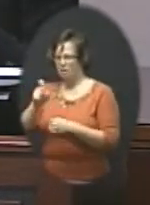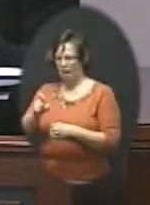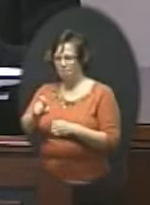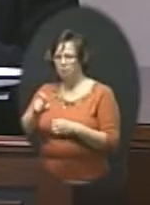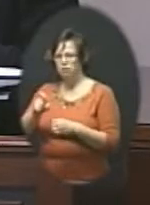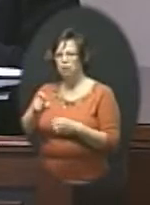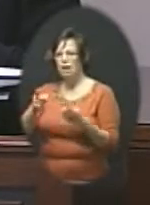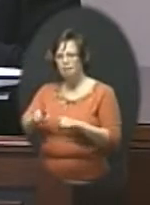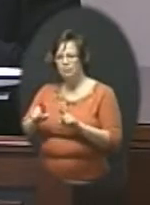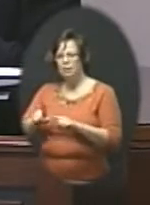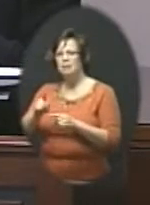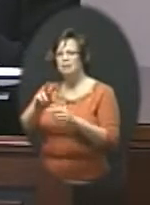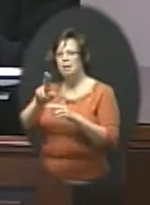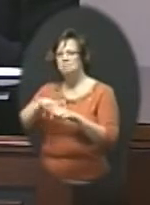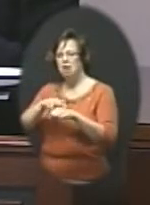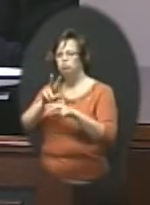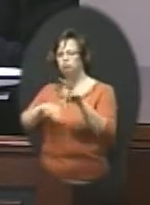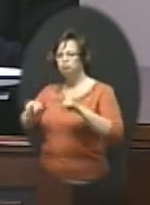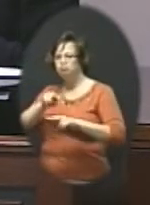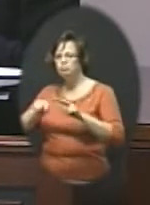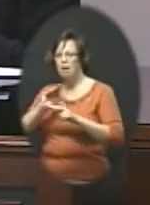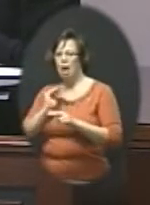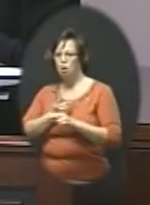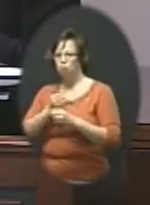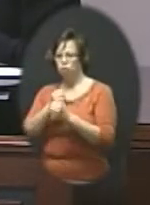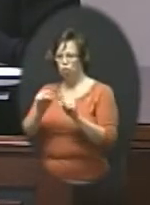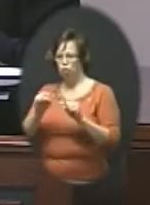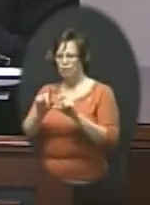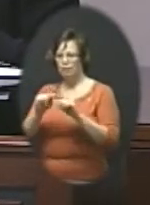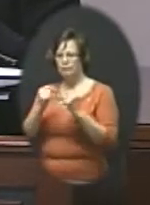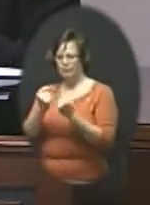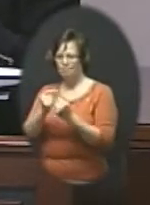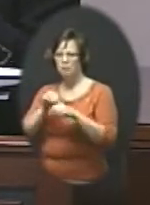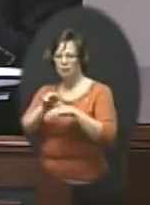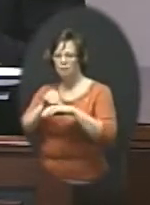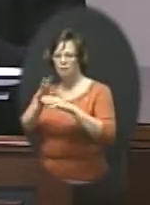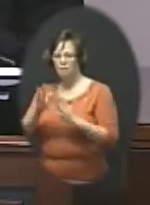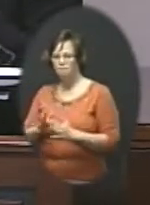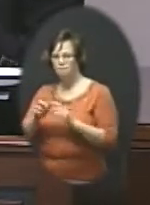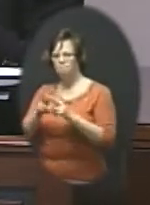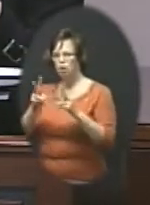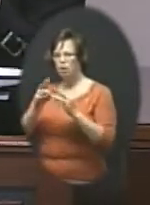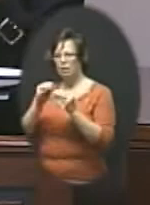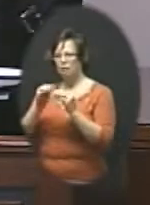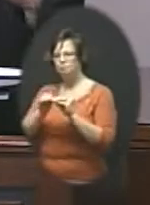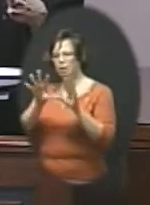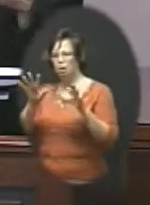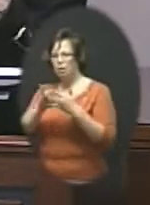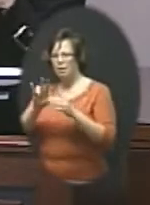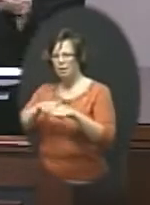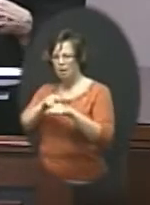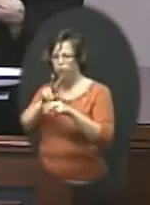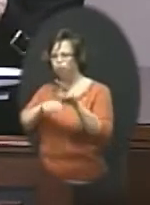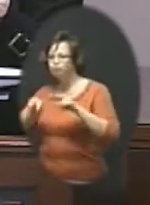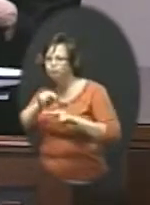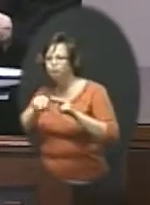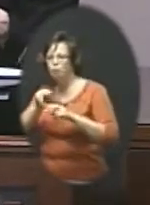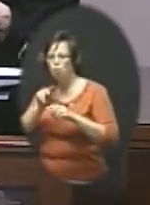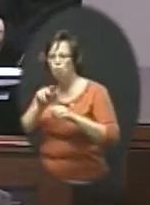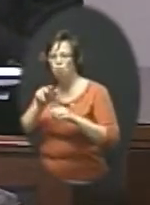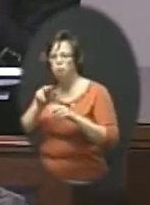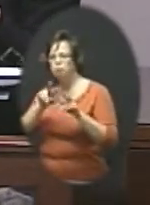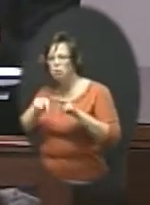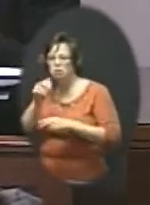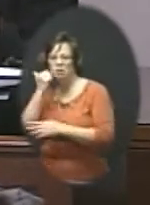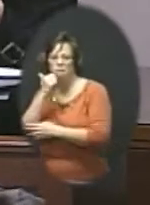natural surveillance, and our security consultant's been very clear with us that natural surveillance, keeping an eye on the day-to-day